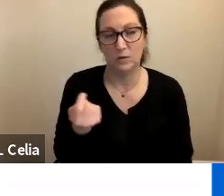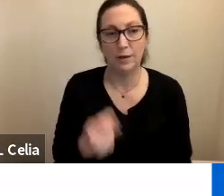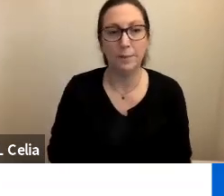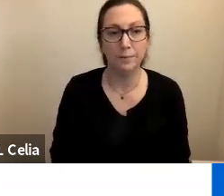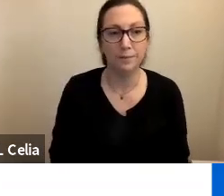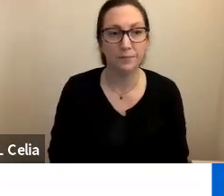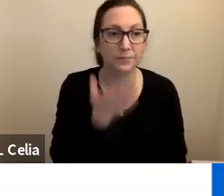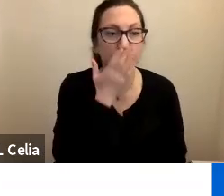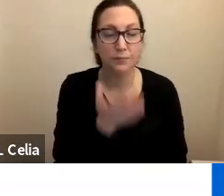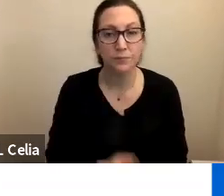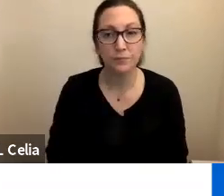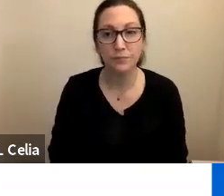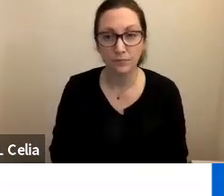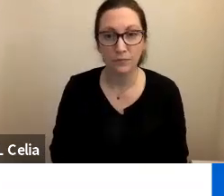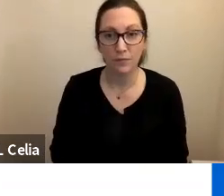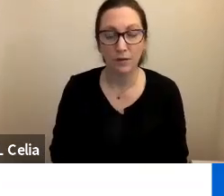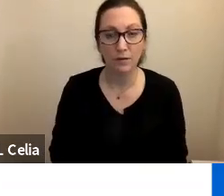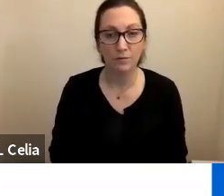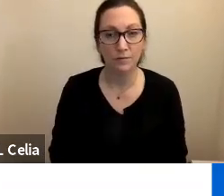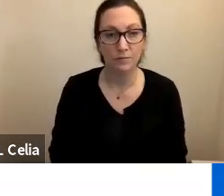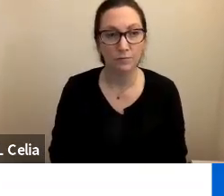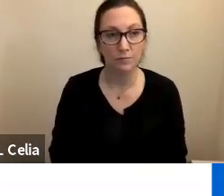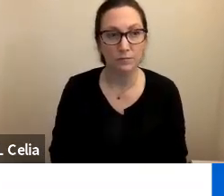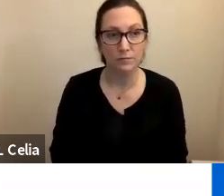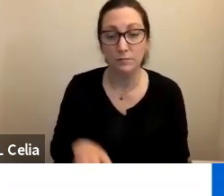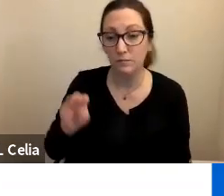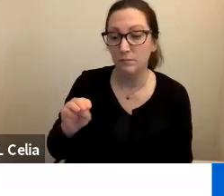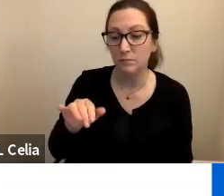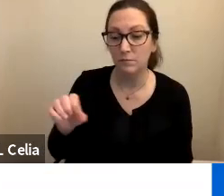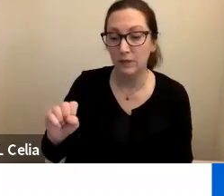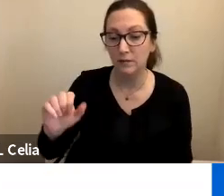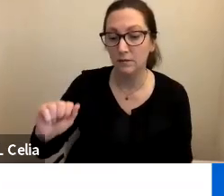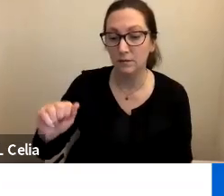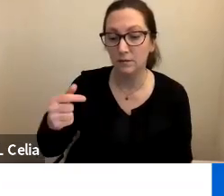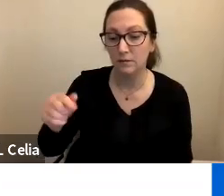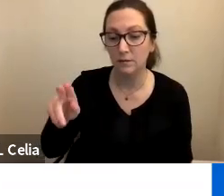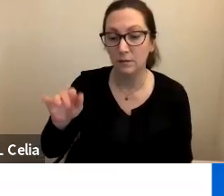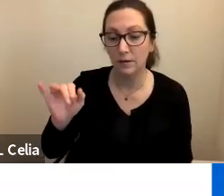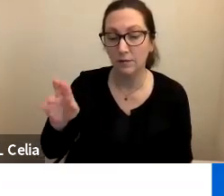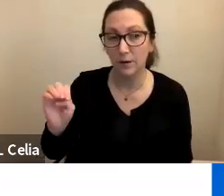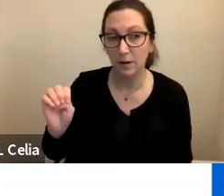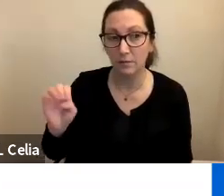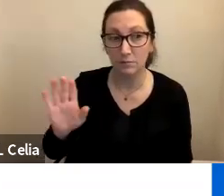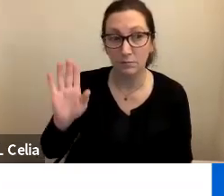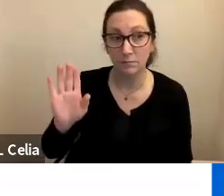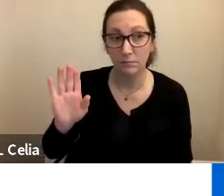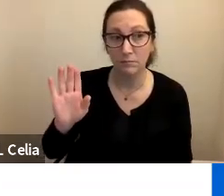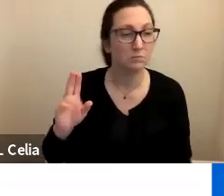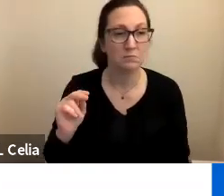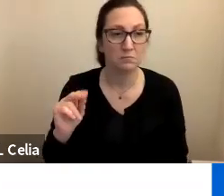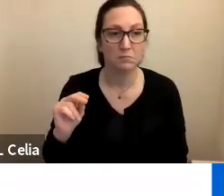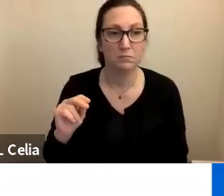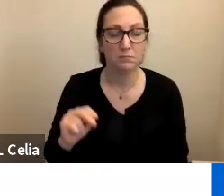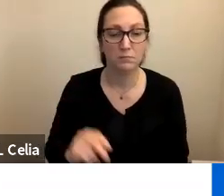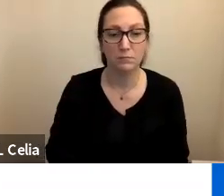Thank you, Ms. Hogan. I thought I saw Mr. Guerre with her. Did you have your hand up? No, that